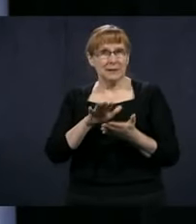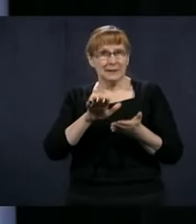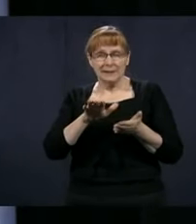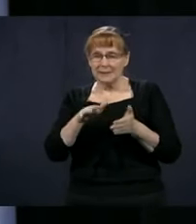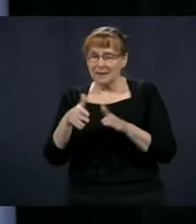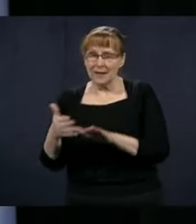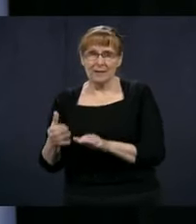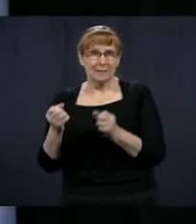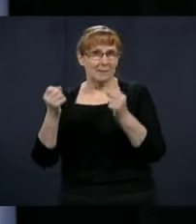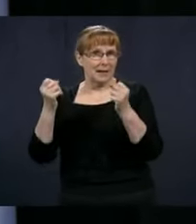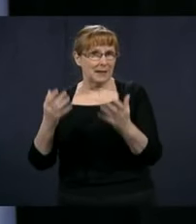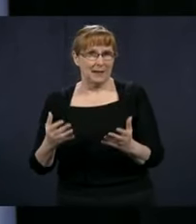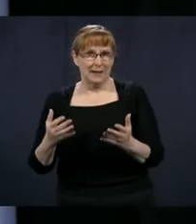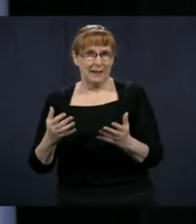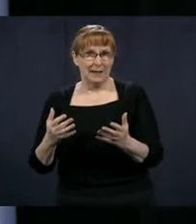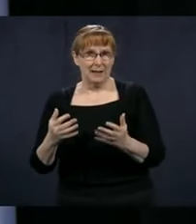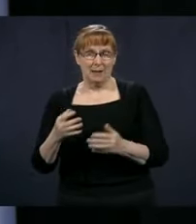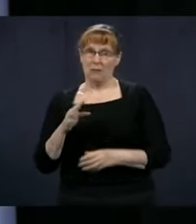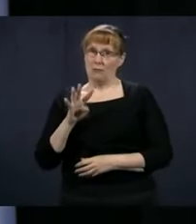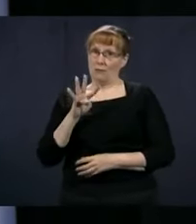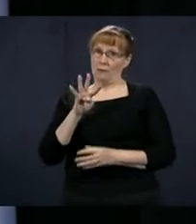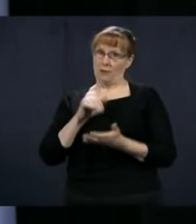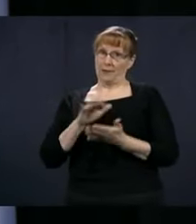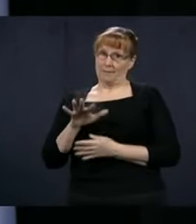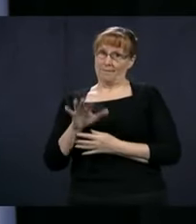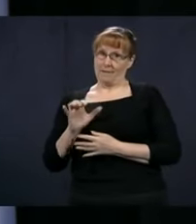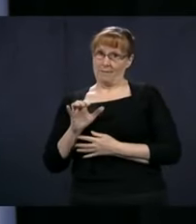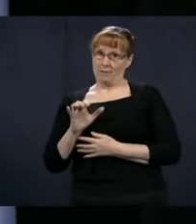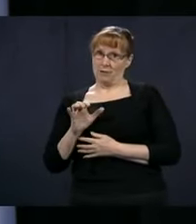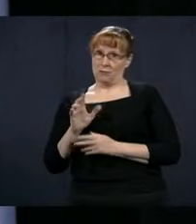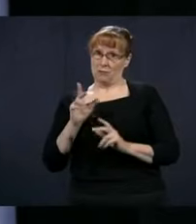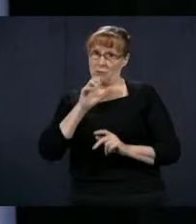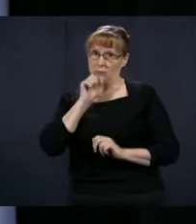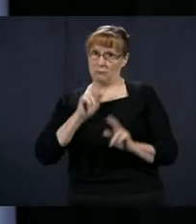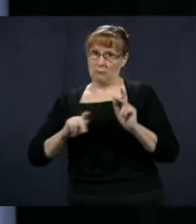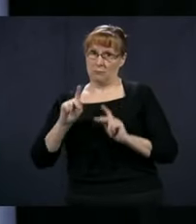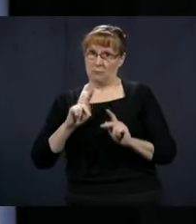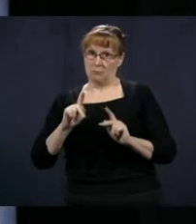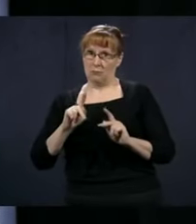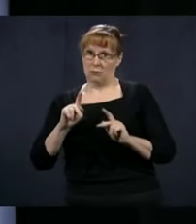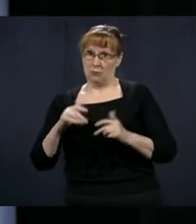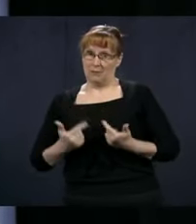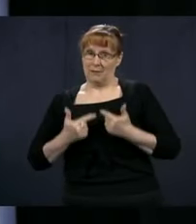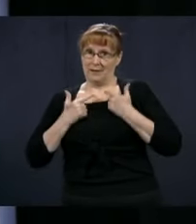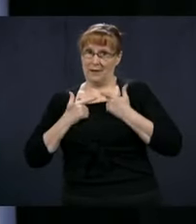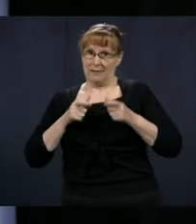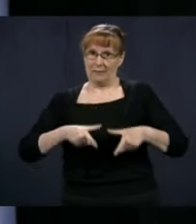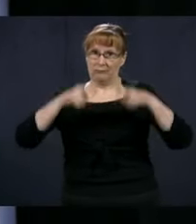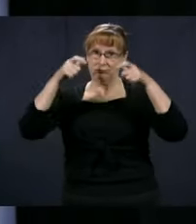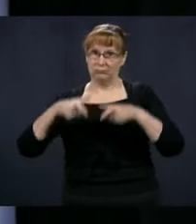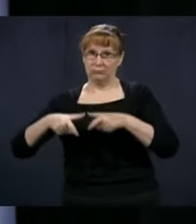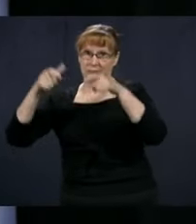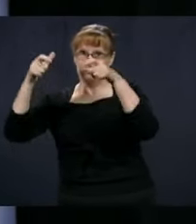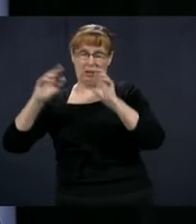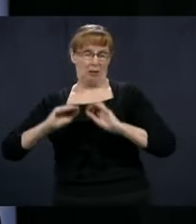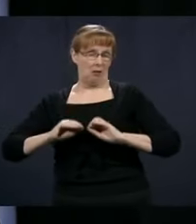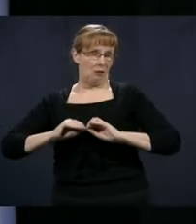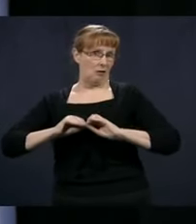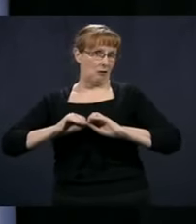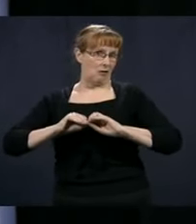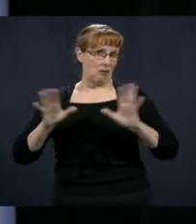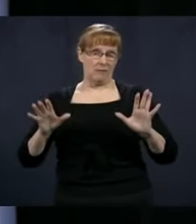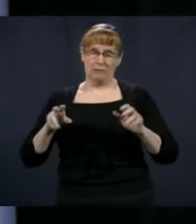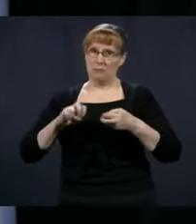coming from those residences. So it's clearly, there was clearly some problems with residences, the number